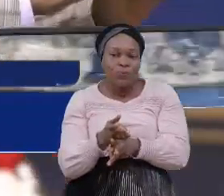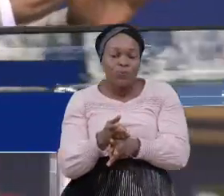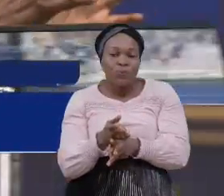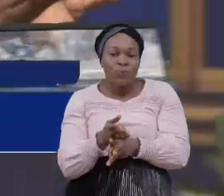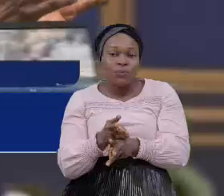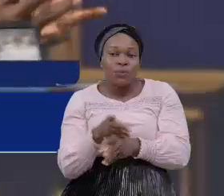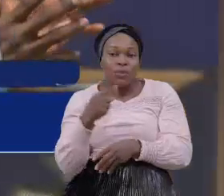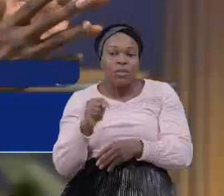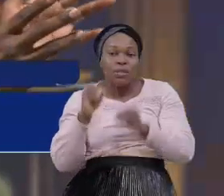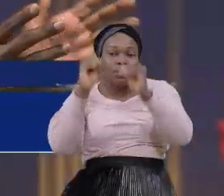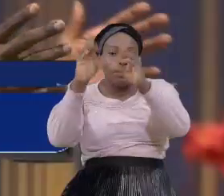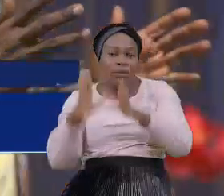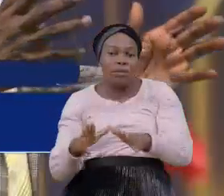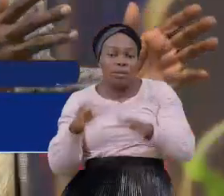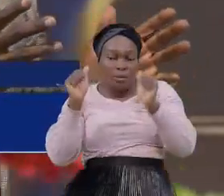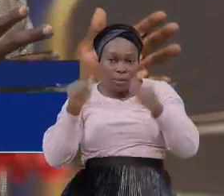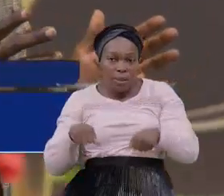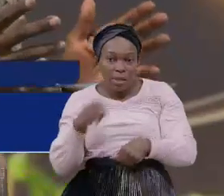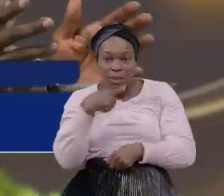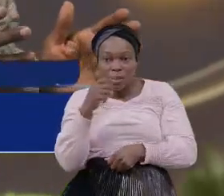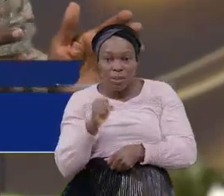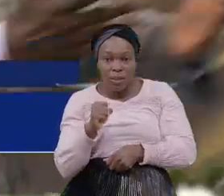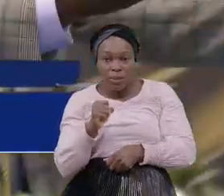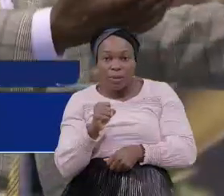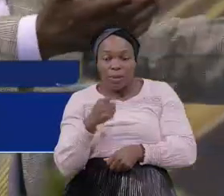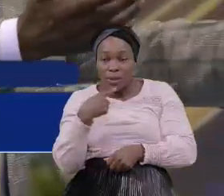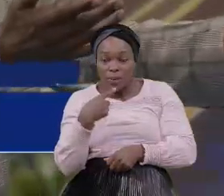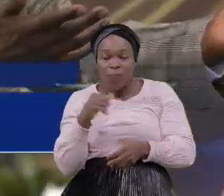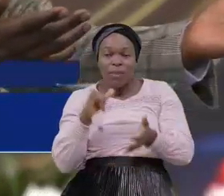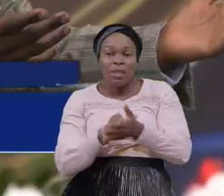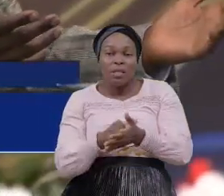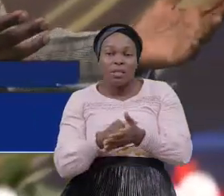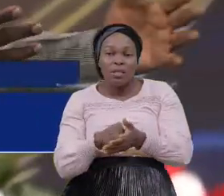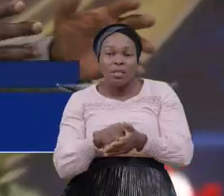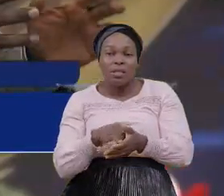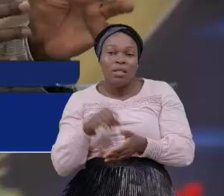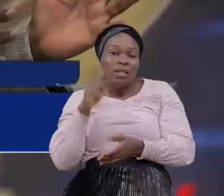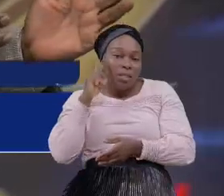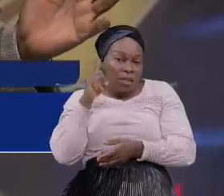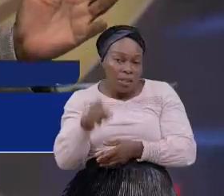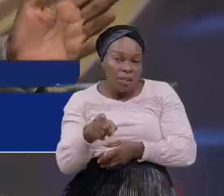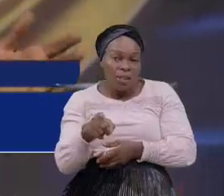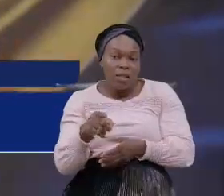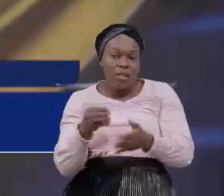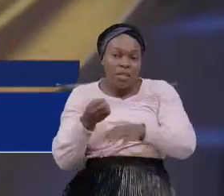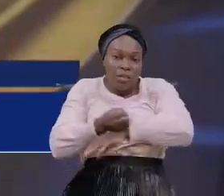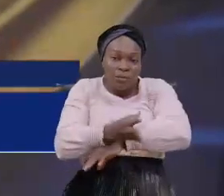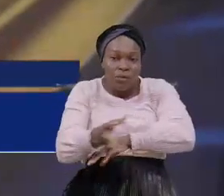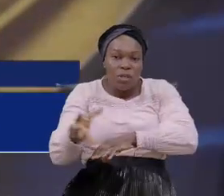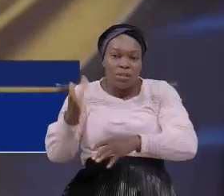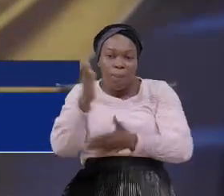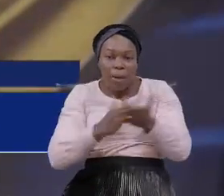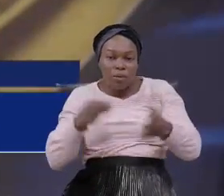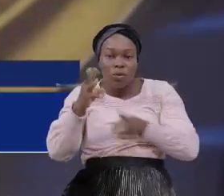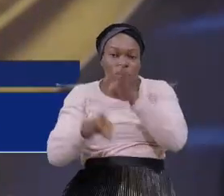I've influenced part of the world. A doctor can say, I have influenced part of